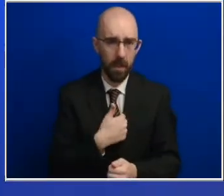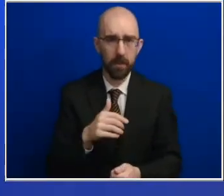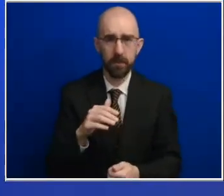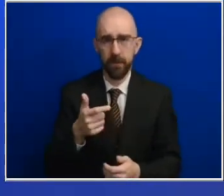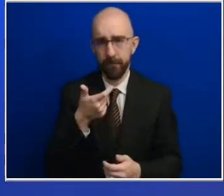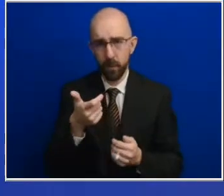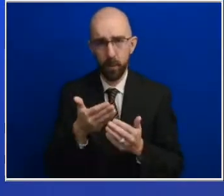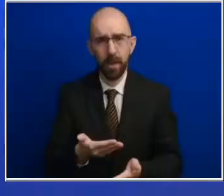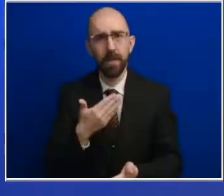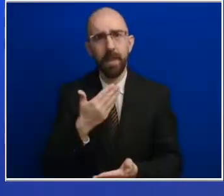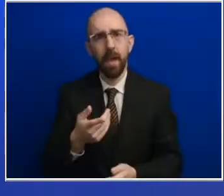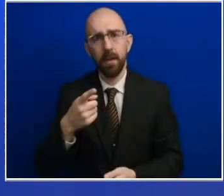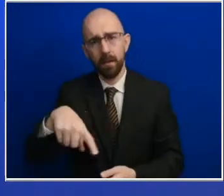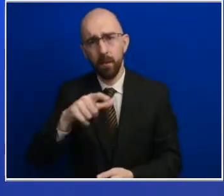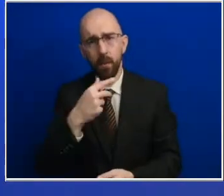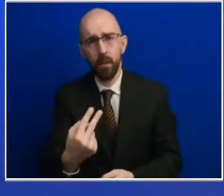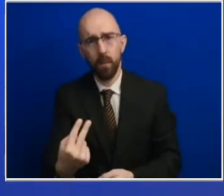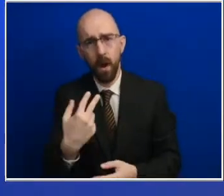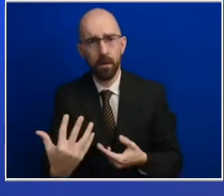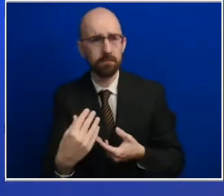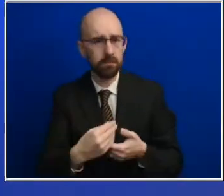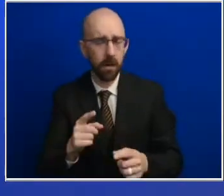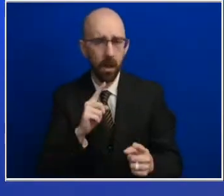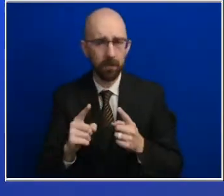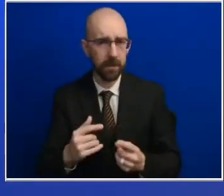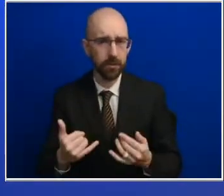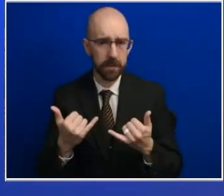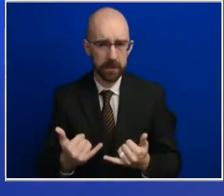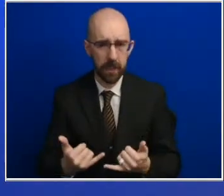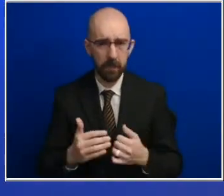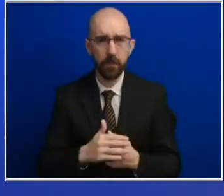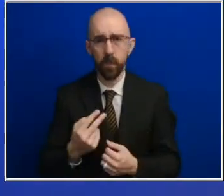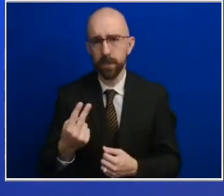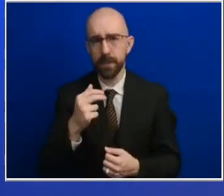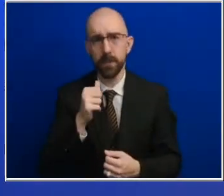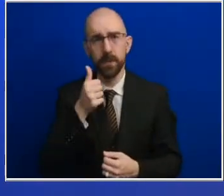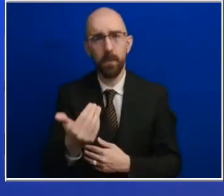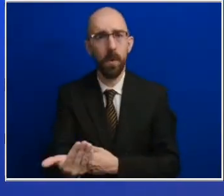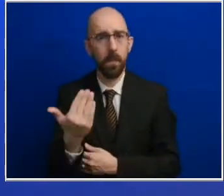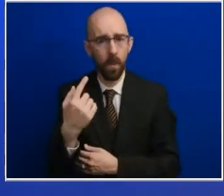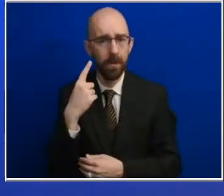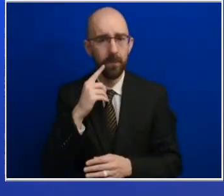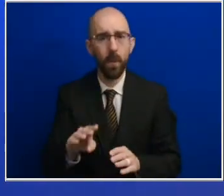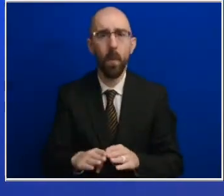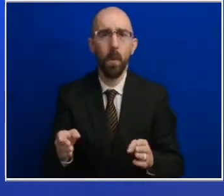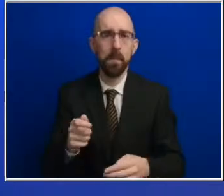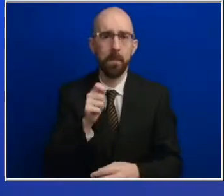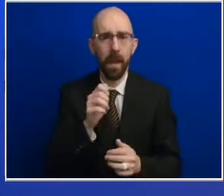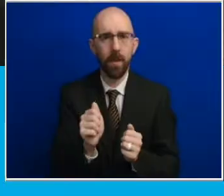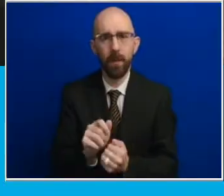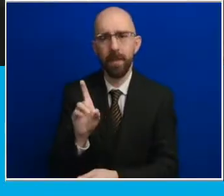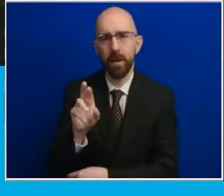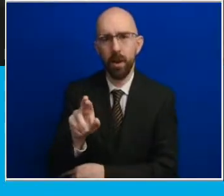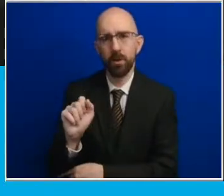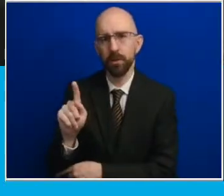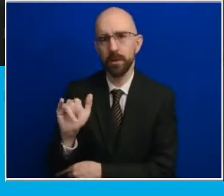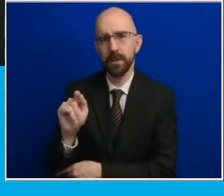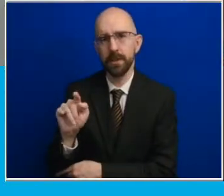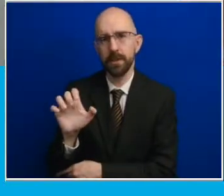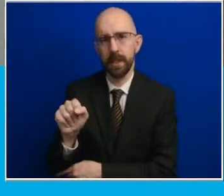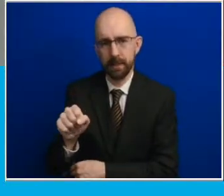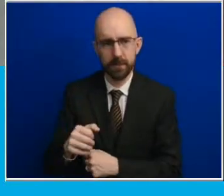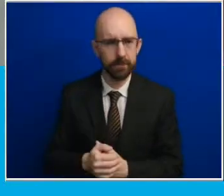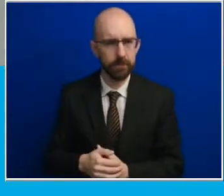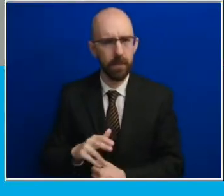our viewers for being part of the conversation today. We'll see you right back here tomorrow morning for Open Mics with Dr. Stites. In